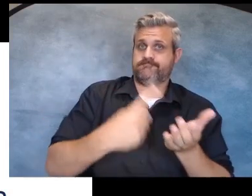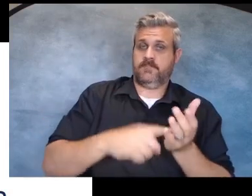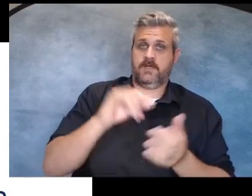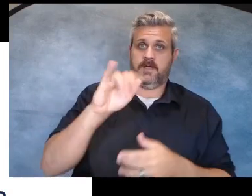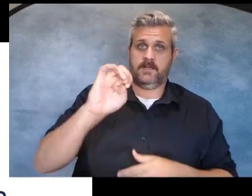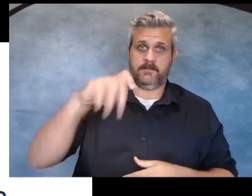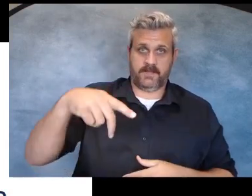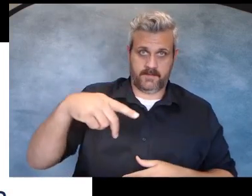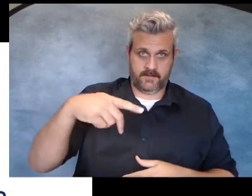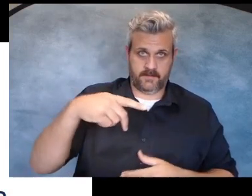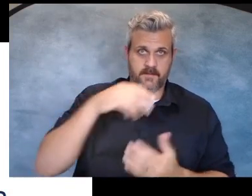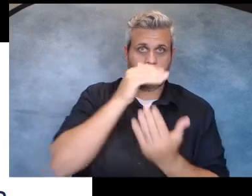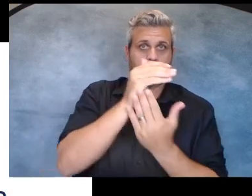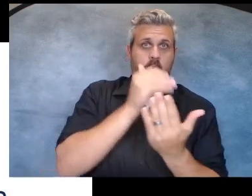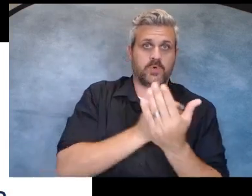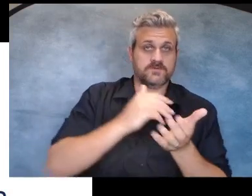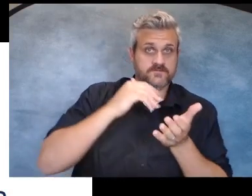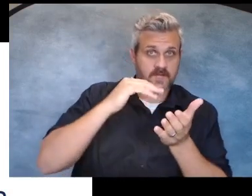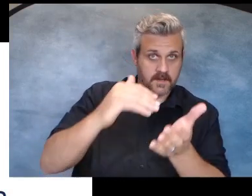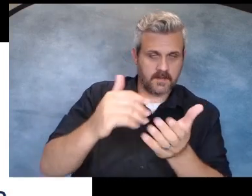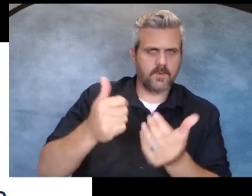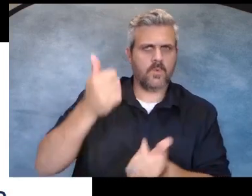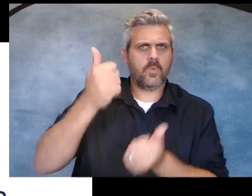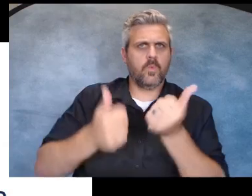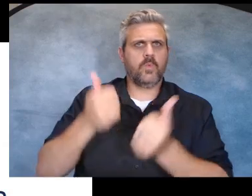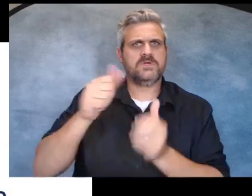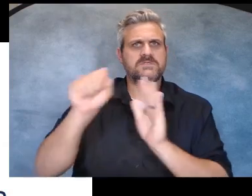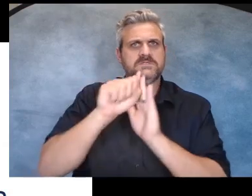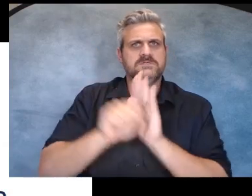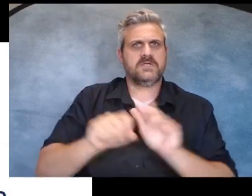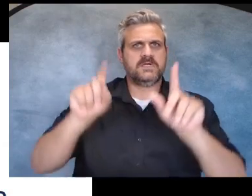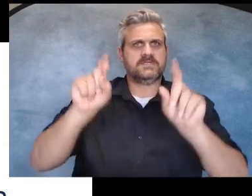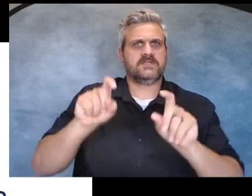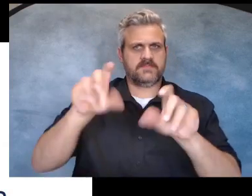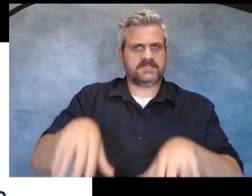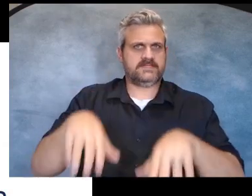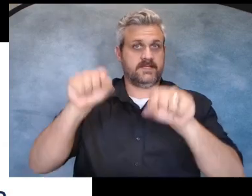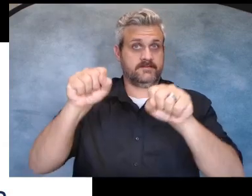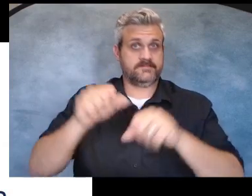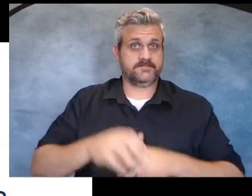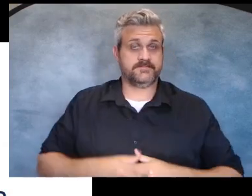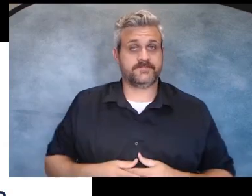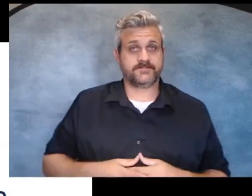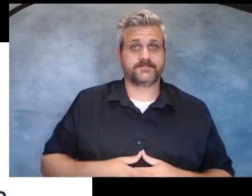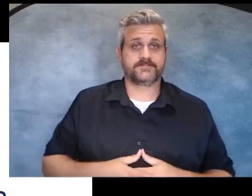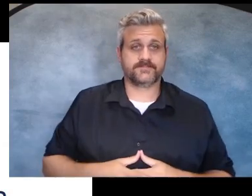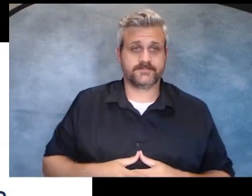student's IEP, course of study, and which state assessment they will participate in.